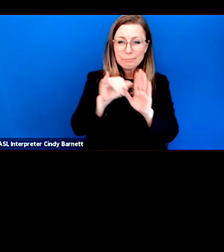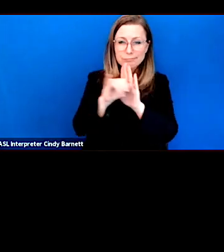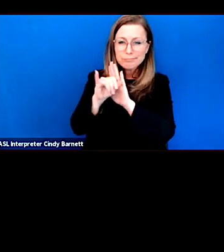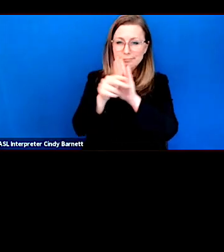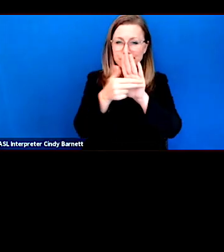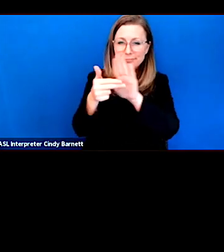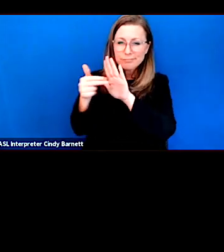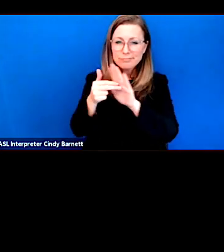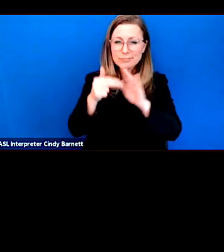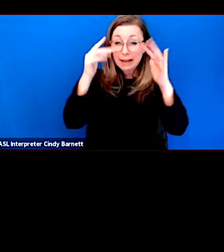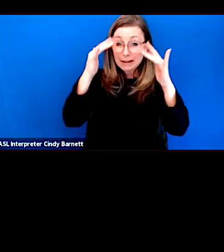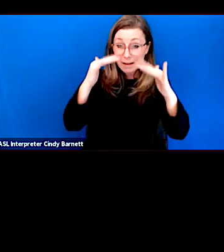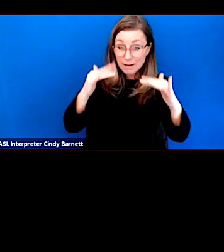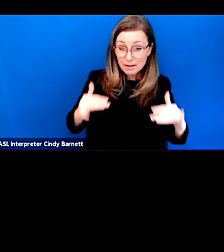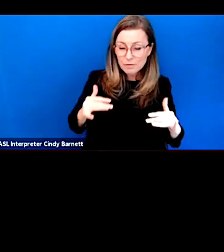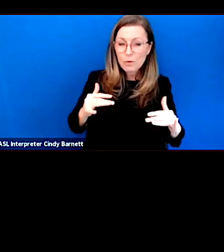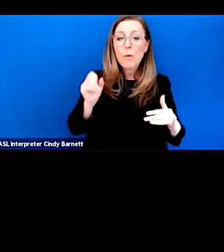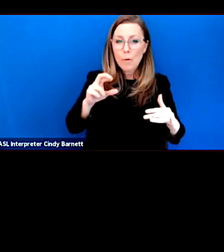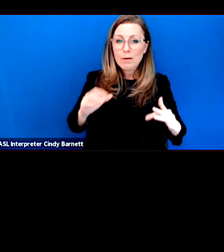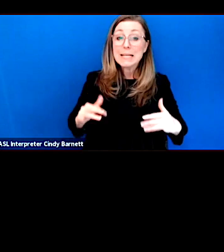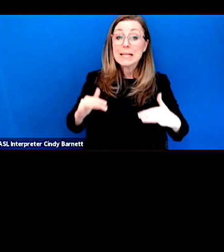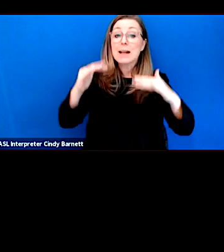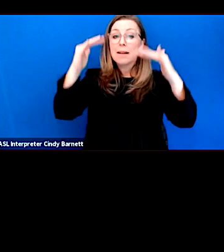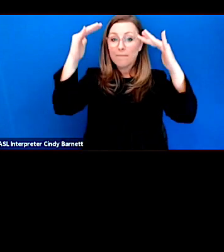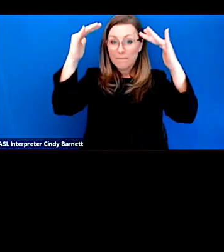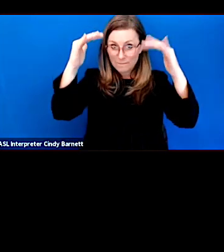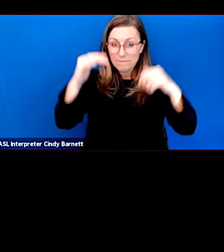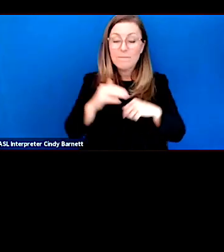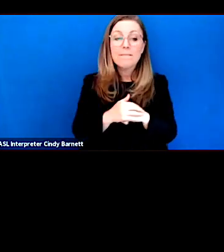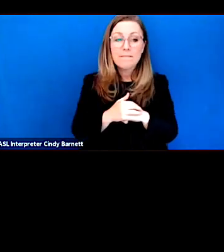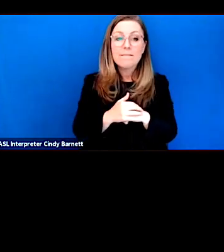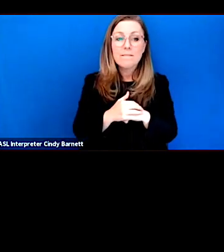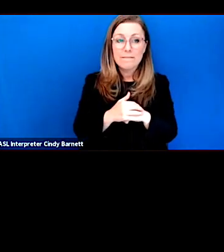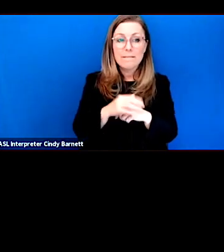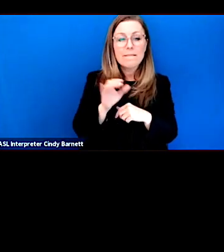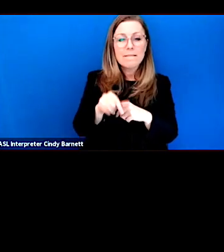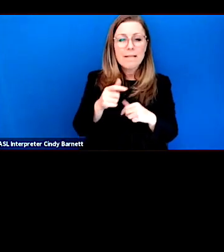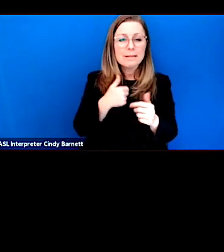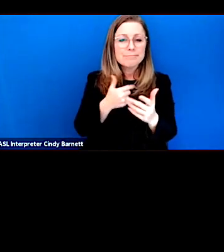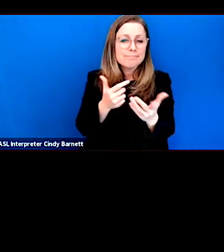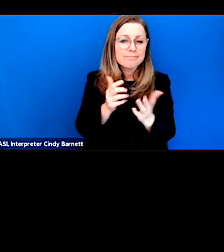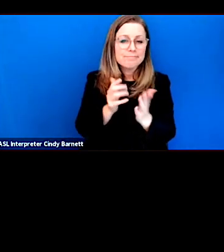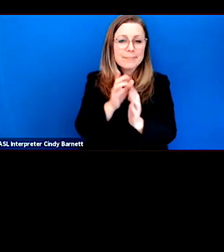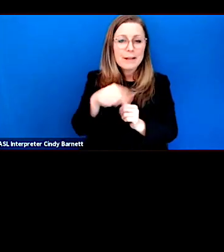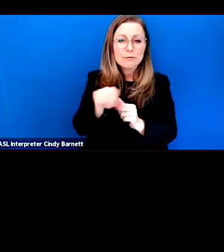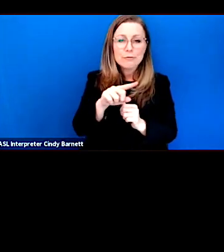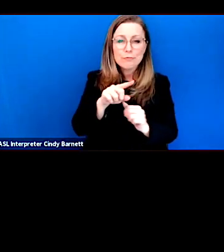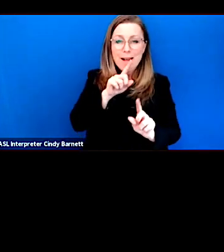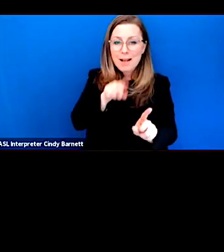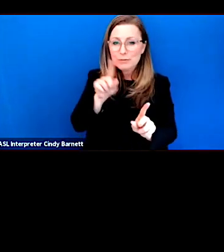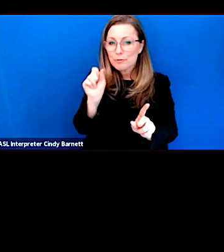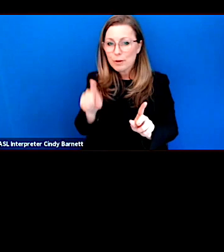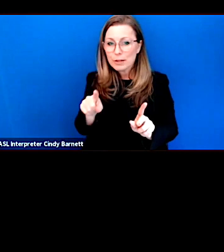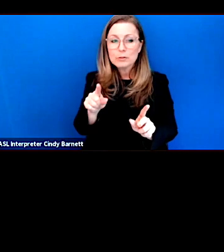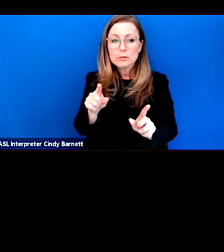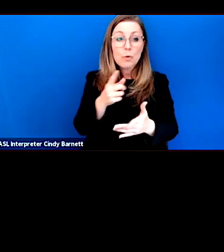memo, what we would like you to do is do some inductive coding to answer the synthesis question, what factors